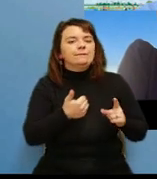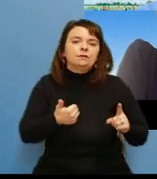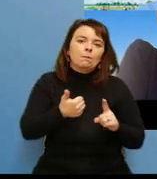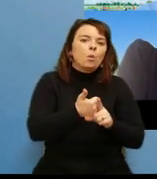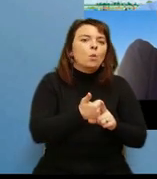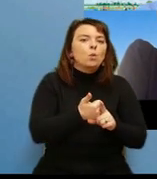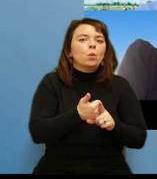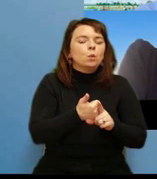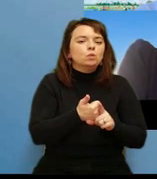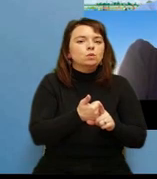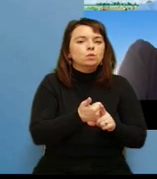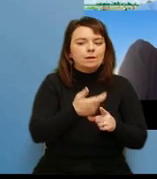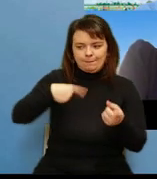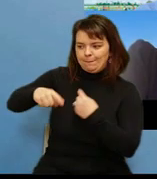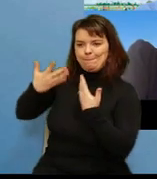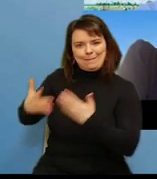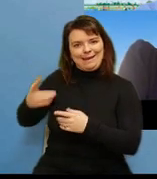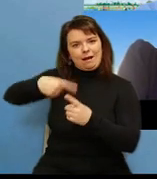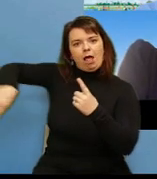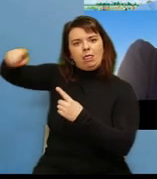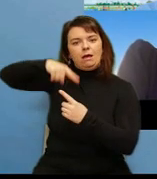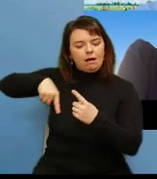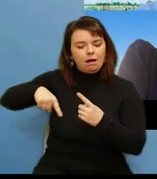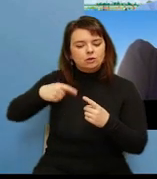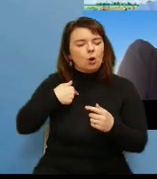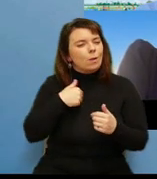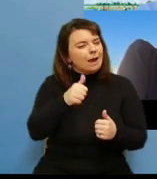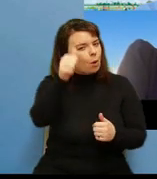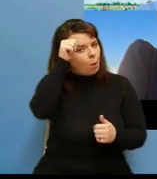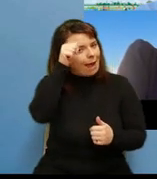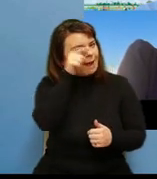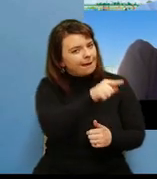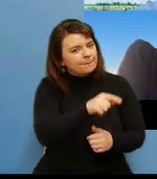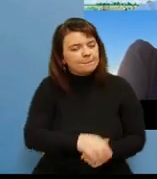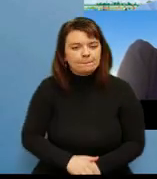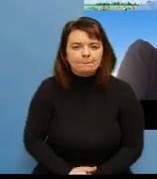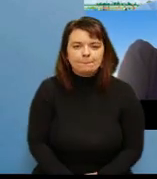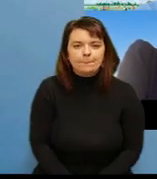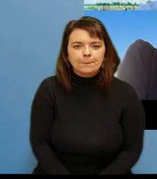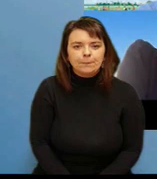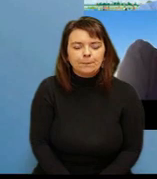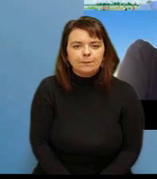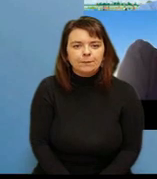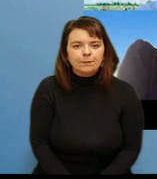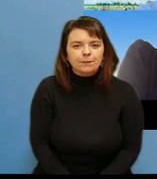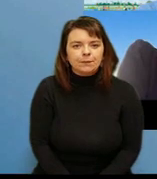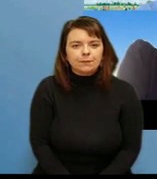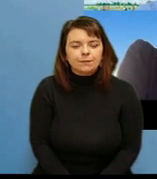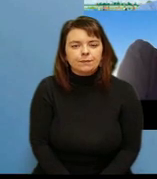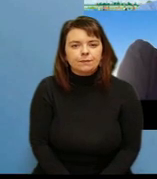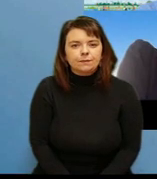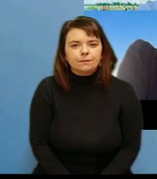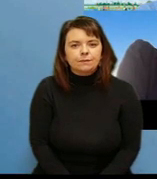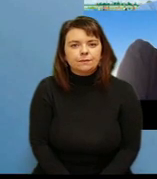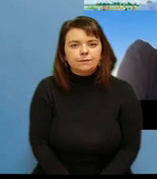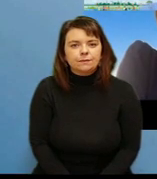this part of the system received the support and the learning that has taken place in other parts of the system. So we're quite conscious about that.